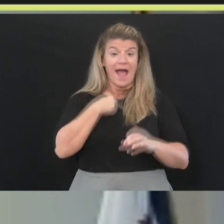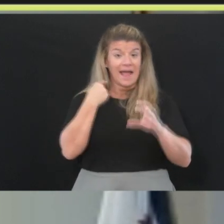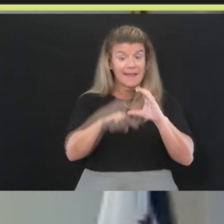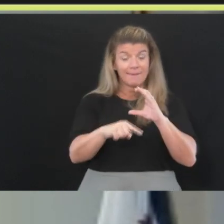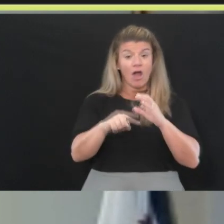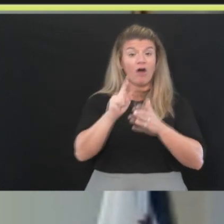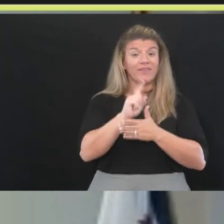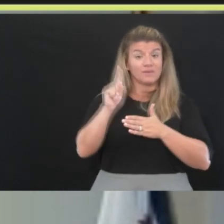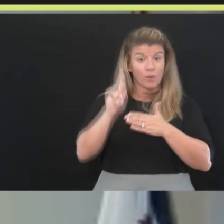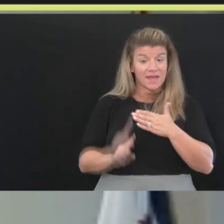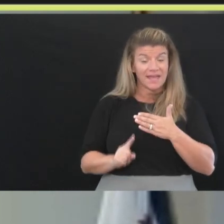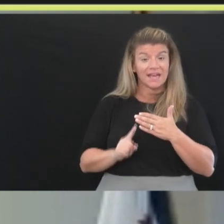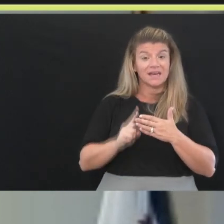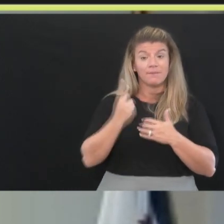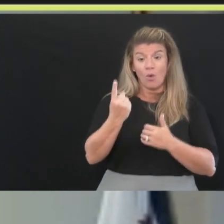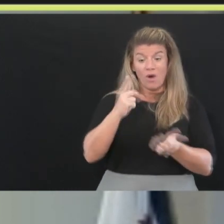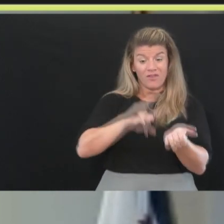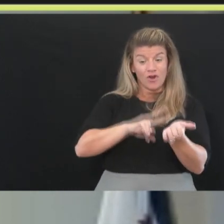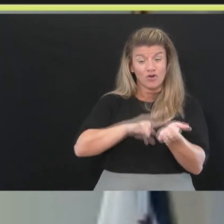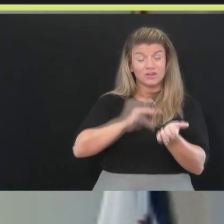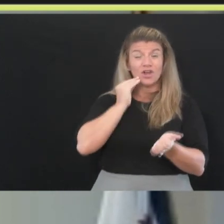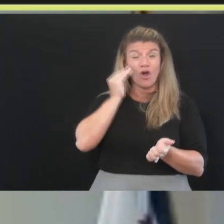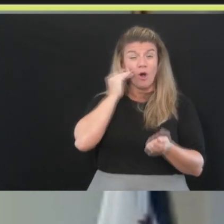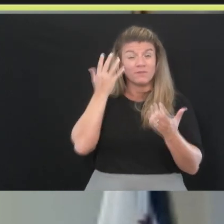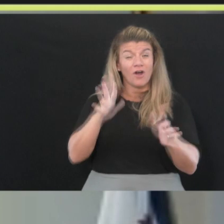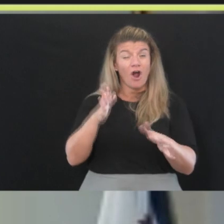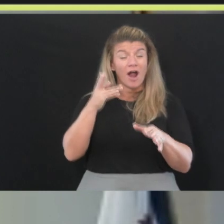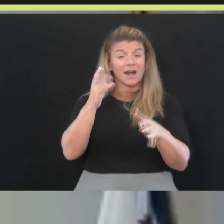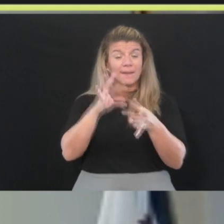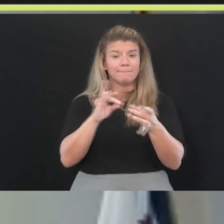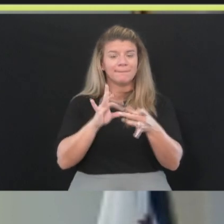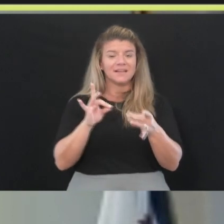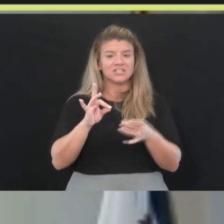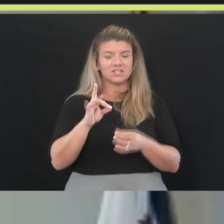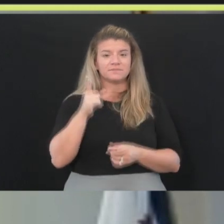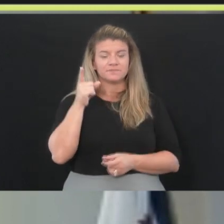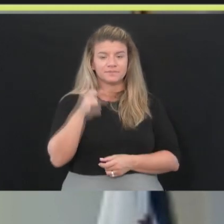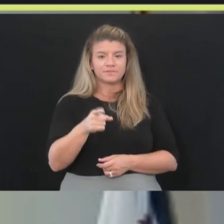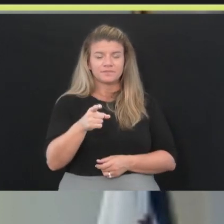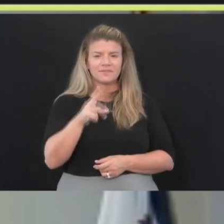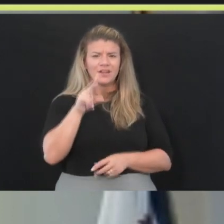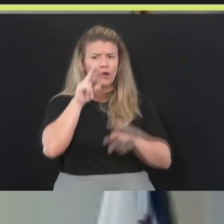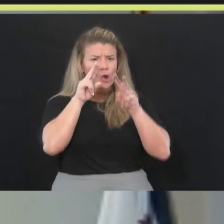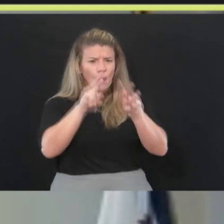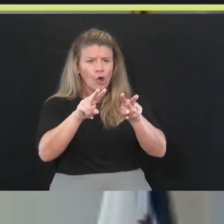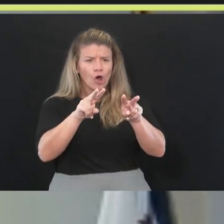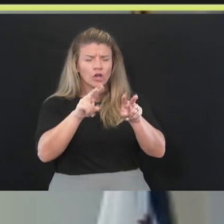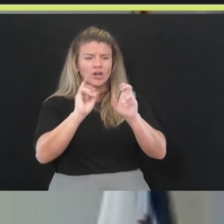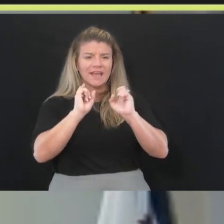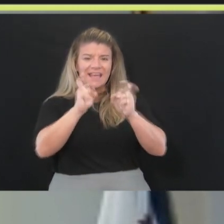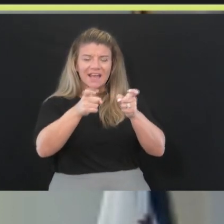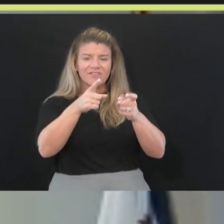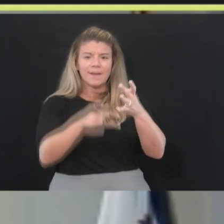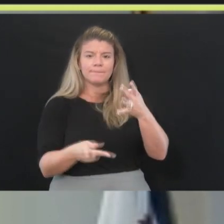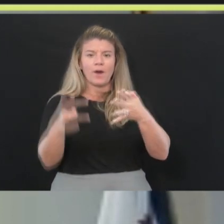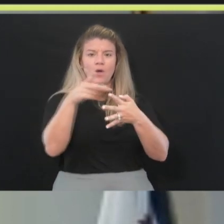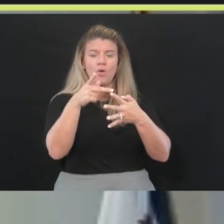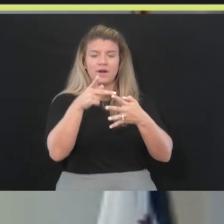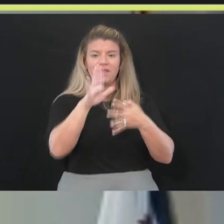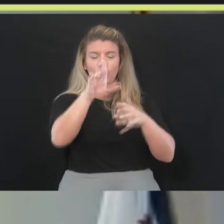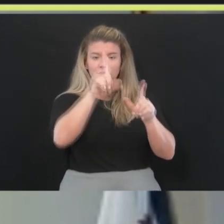regard to one of the nursing homes I mentioned, Trinity, to look to give them priority in testing, since